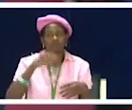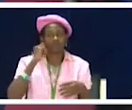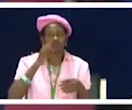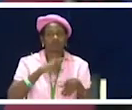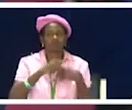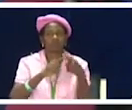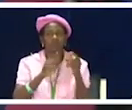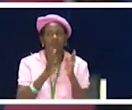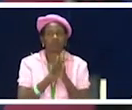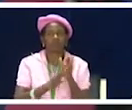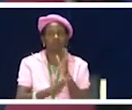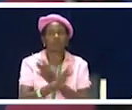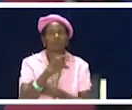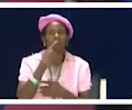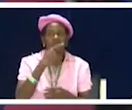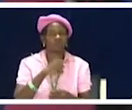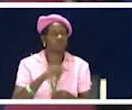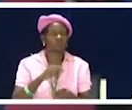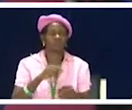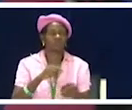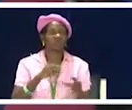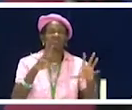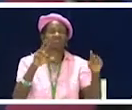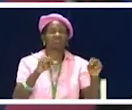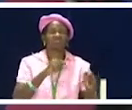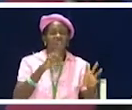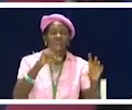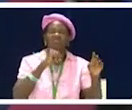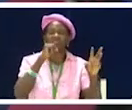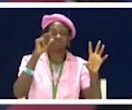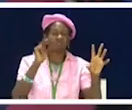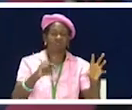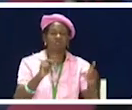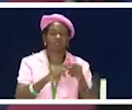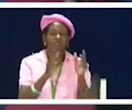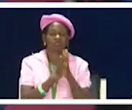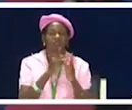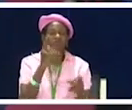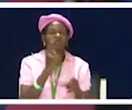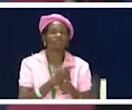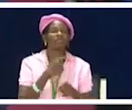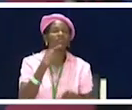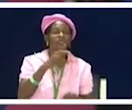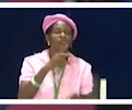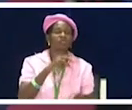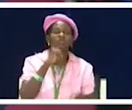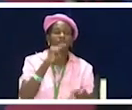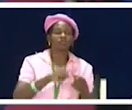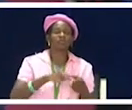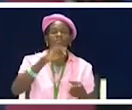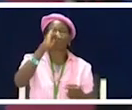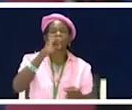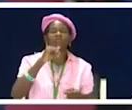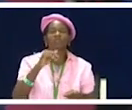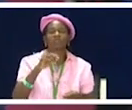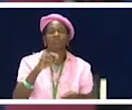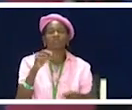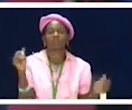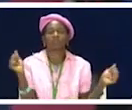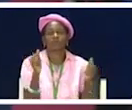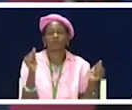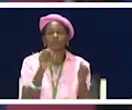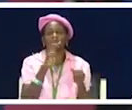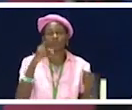pray. And God said, no need to pray. Just tell him not to drink ice water for 2 weeks.